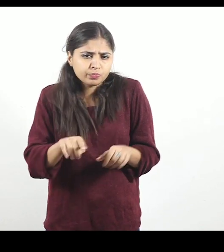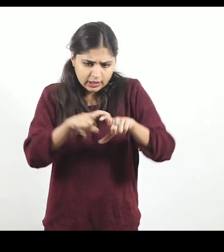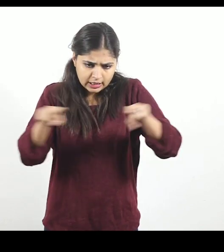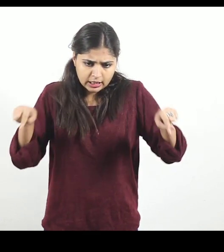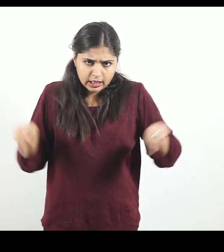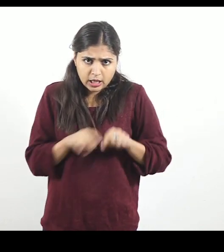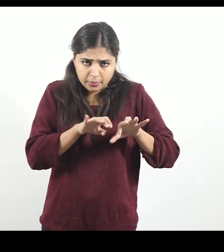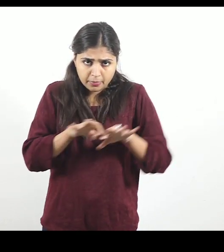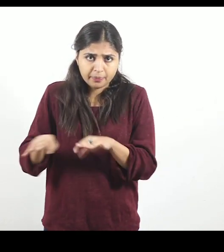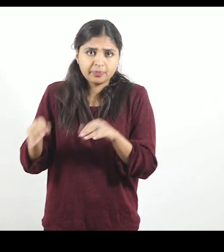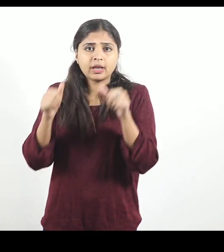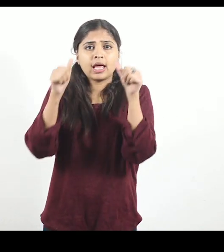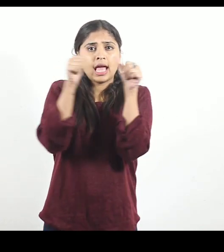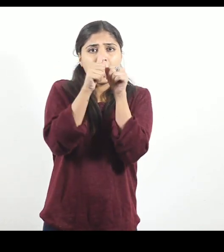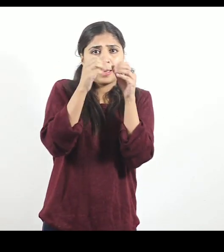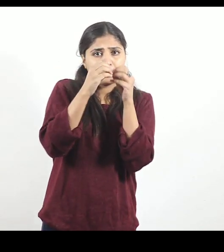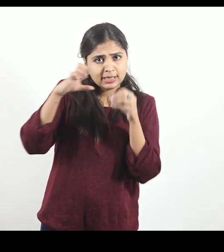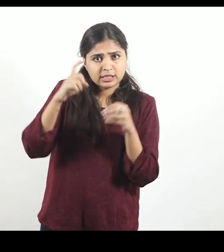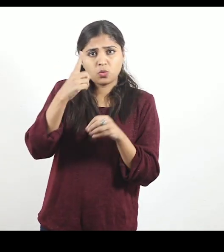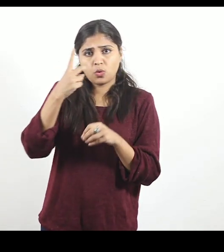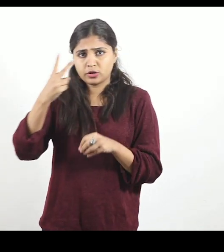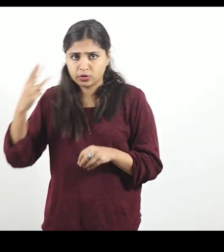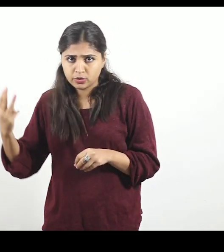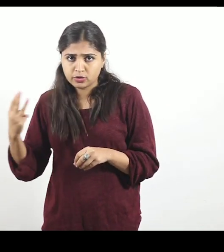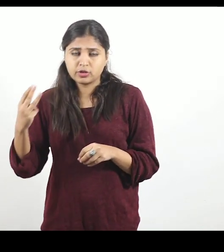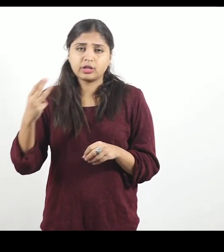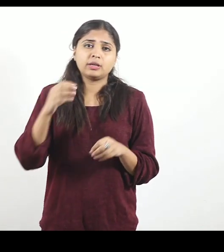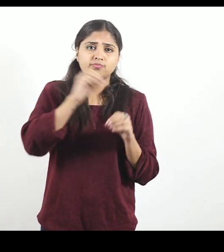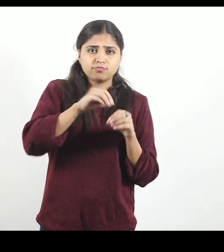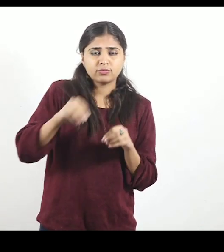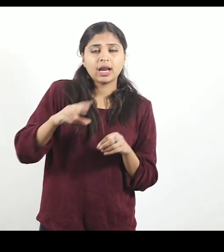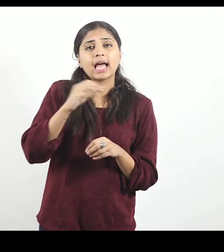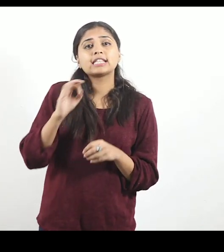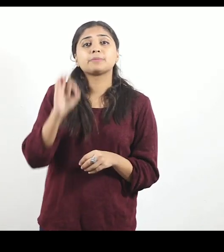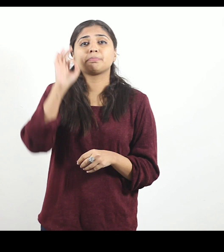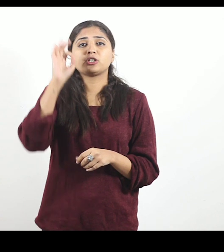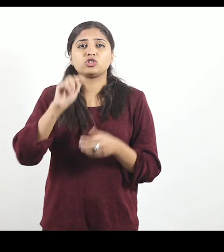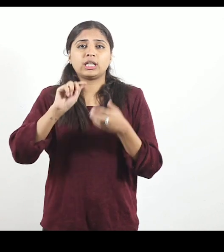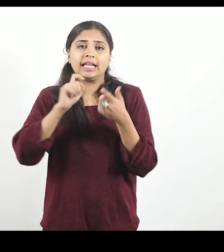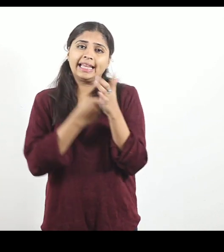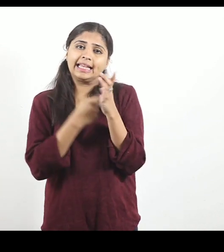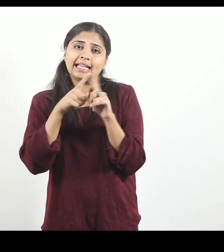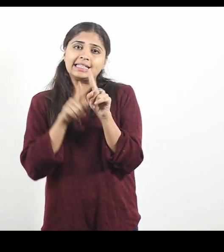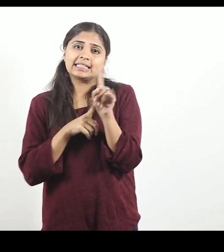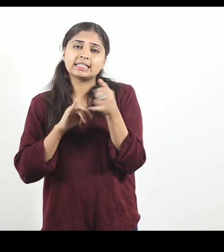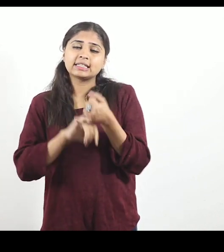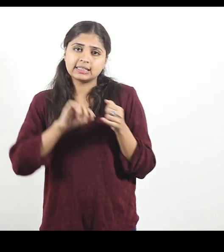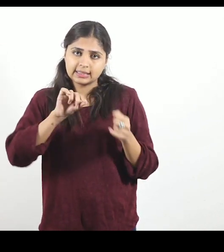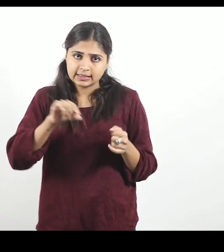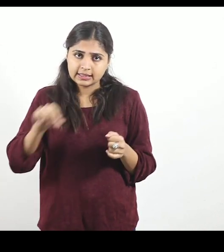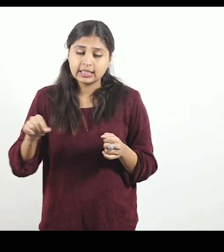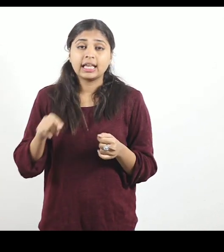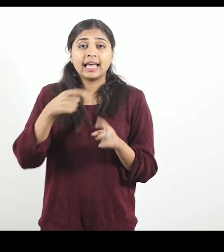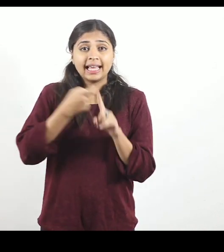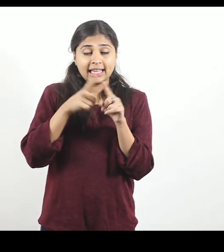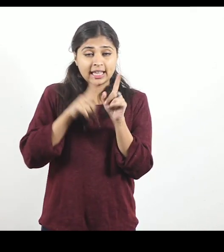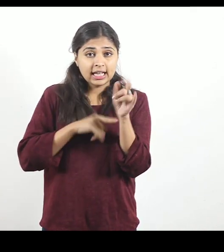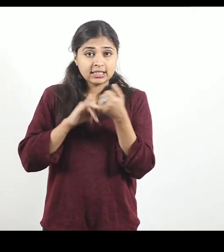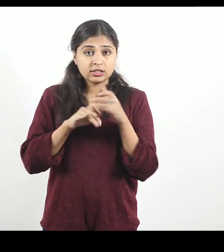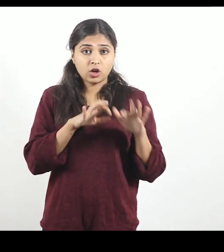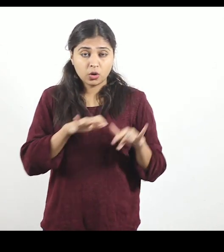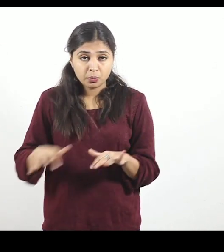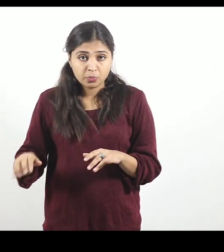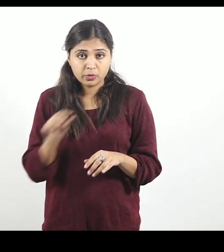computer keyboard has alphabetic, numeric, function, and other special keys. The keys on the computer keyboards are